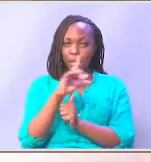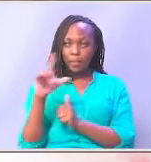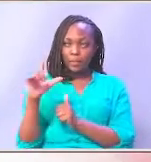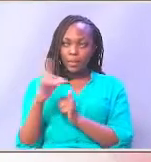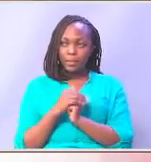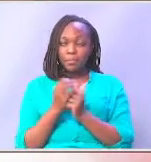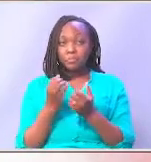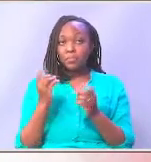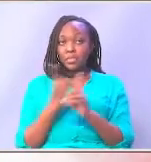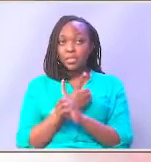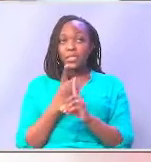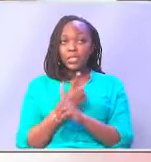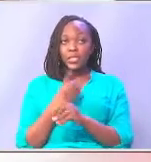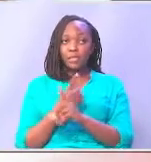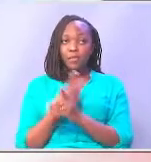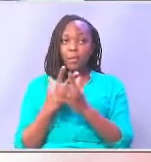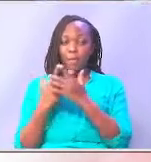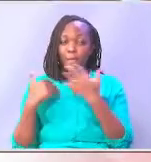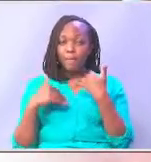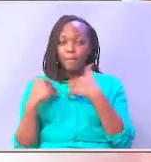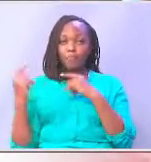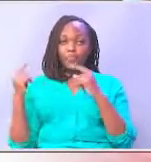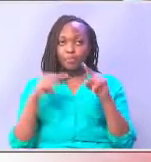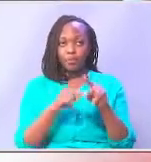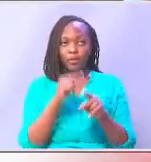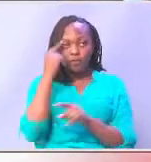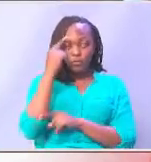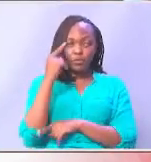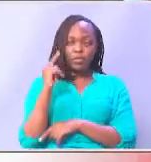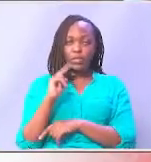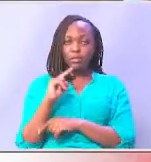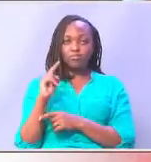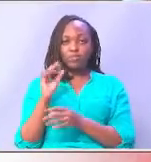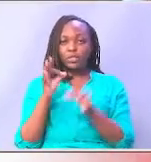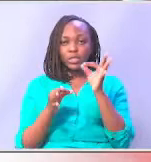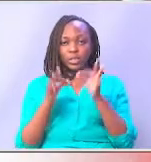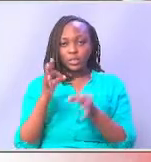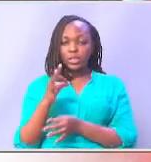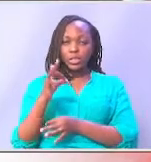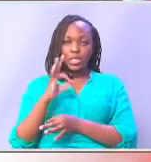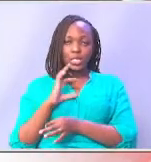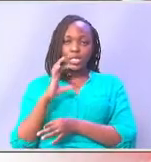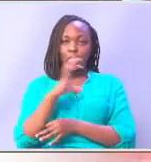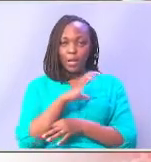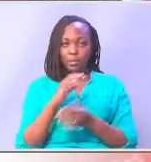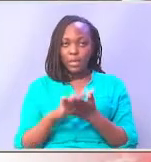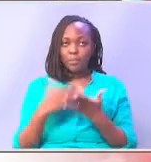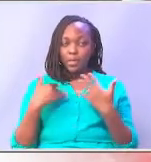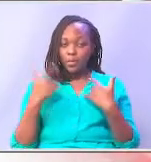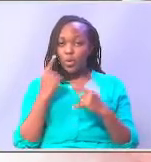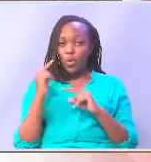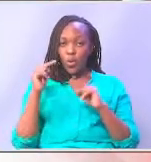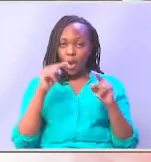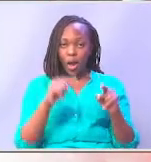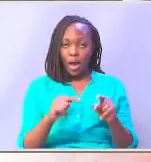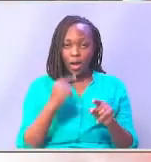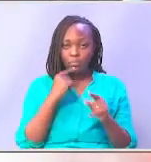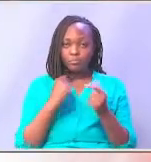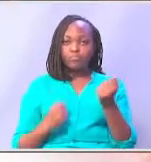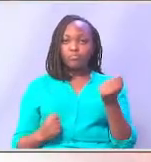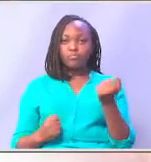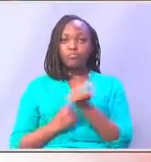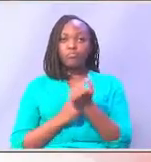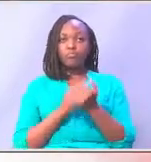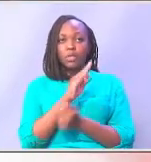appeared before Senate's Justice and Legal Affairs Committee, majority of those who appeared before it seemingly endorsing the bill as it